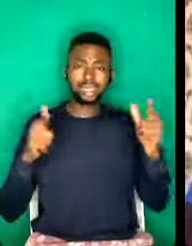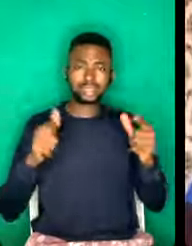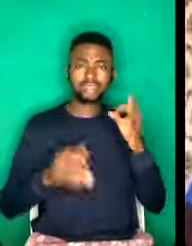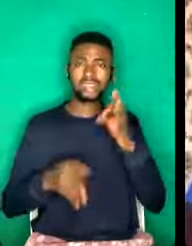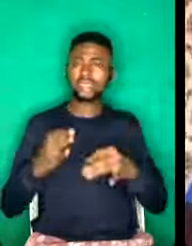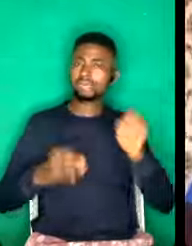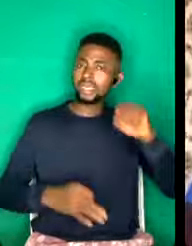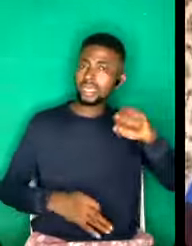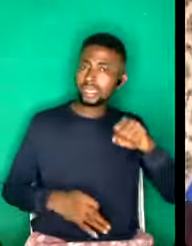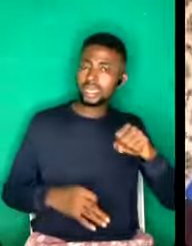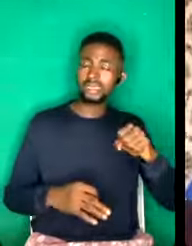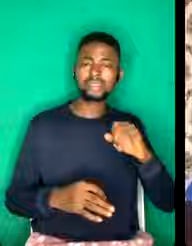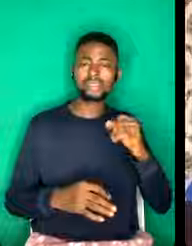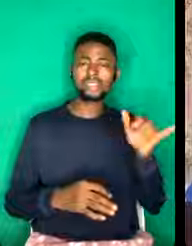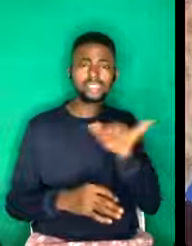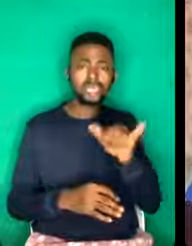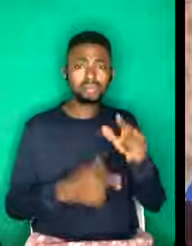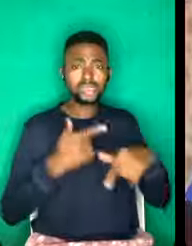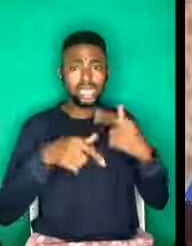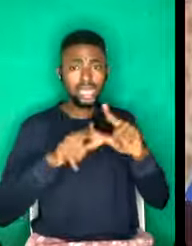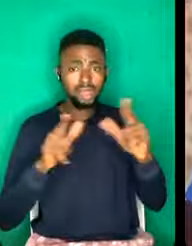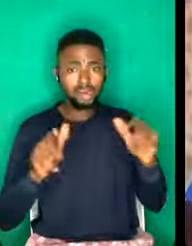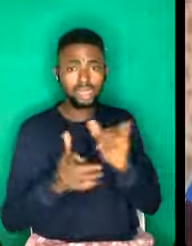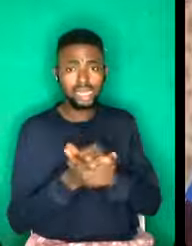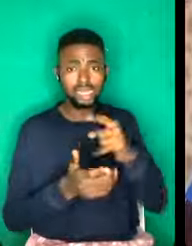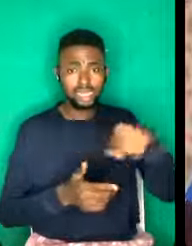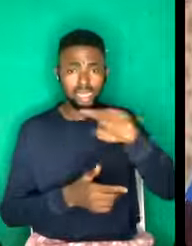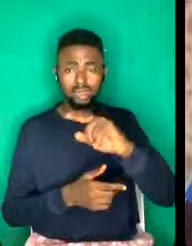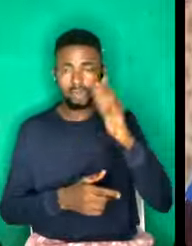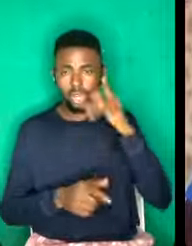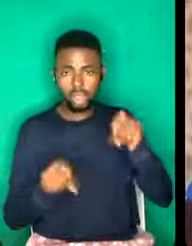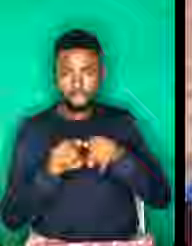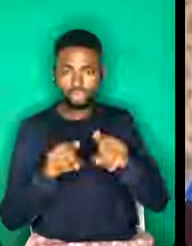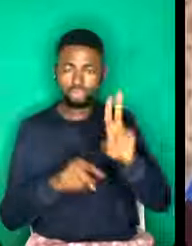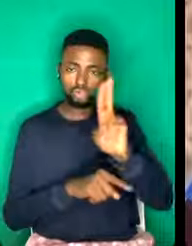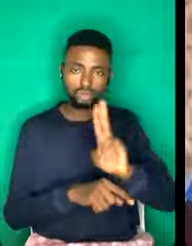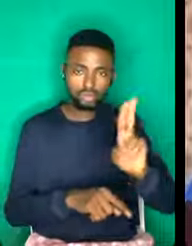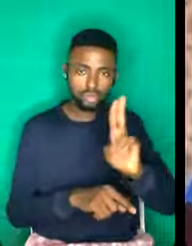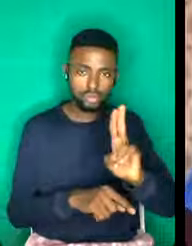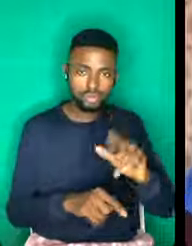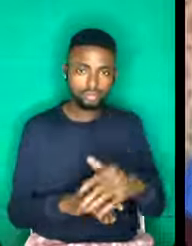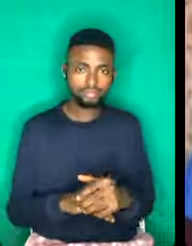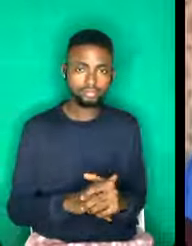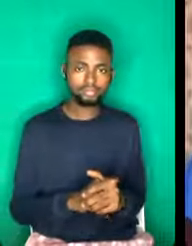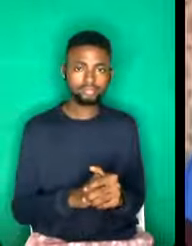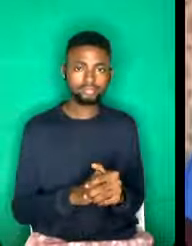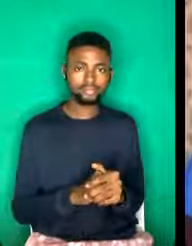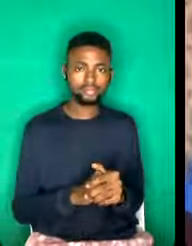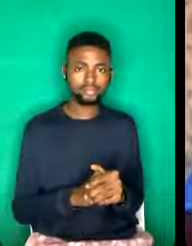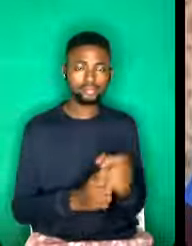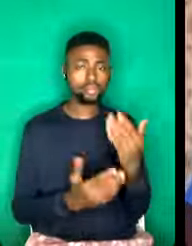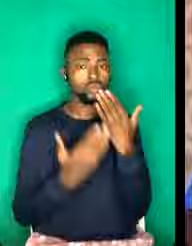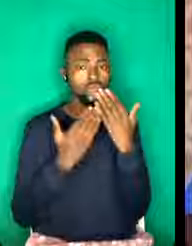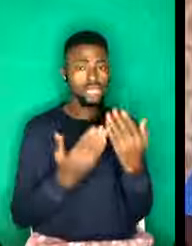that Mr. Observer is doing right now that they also use? All right, thank you very much.